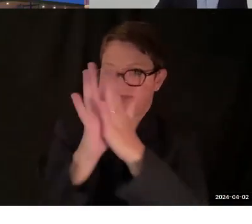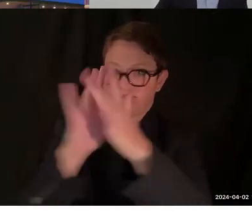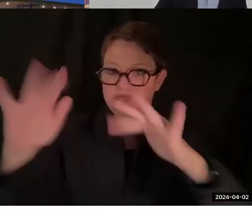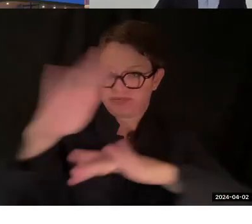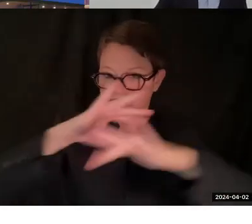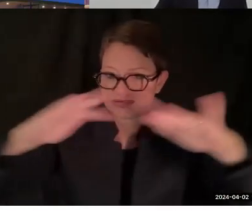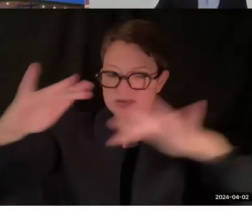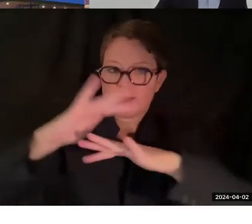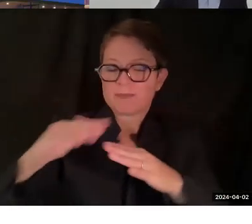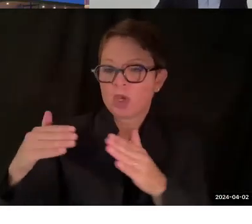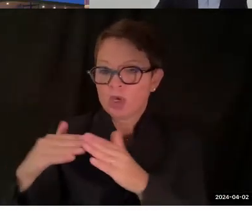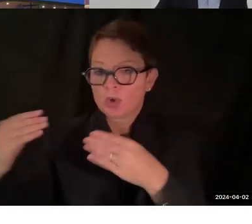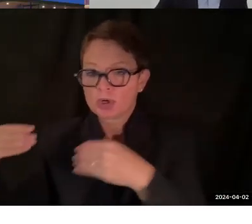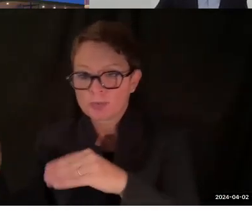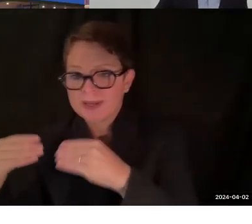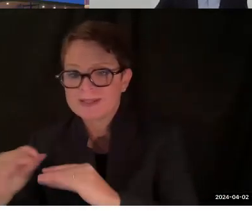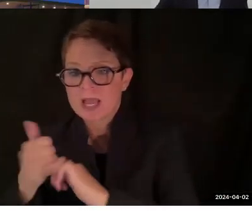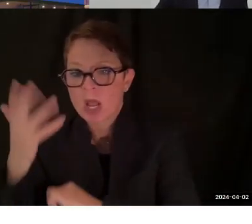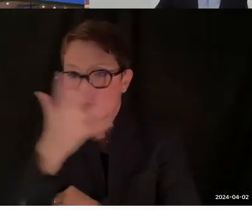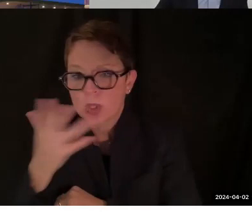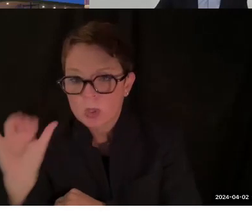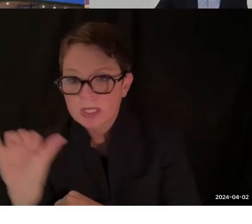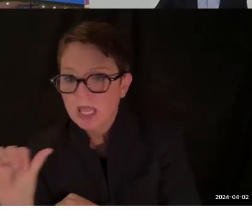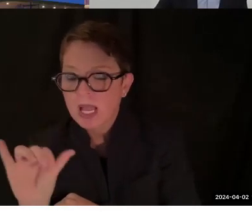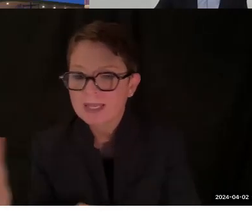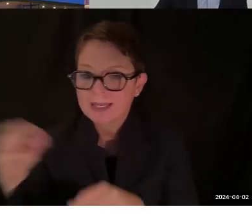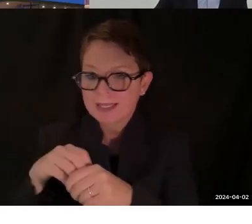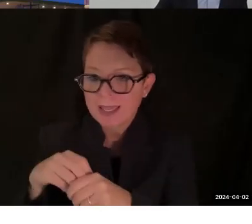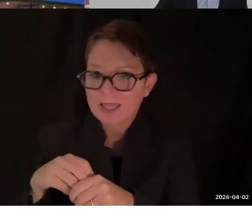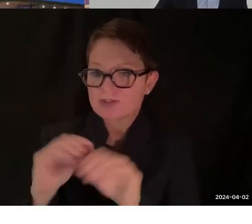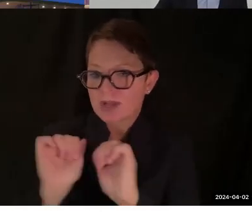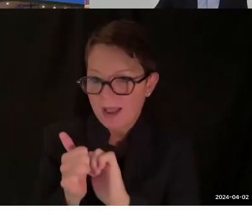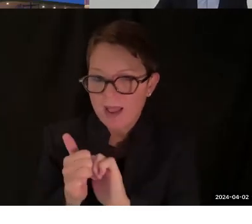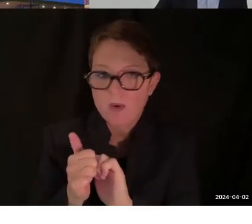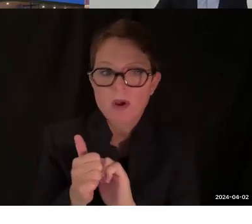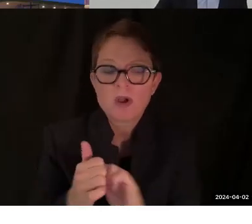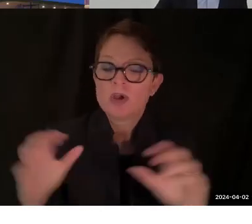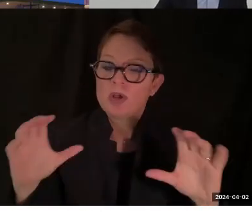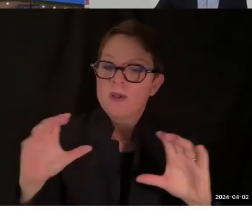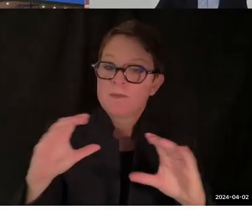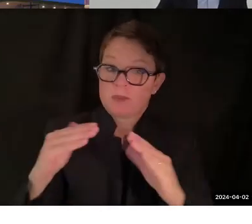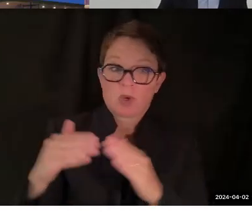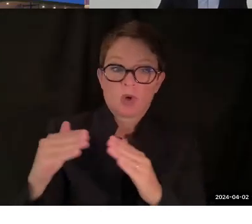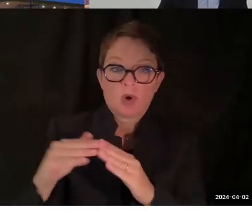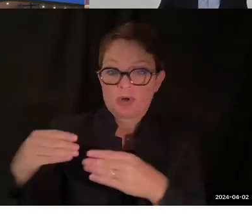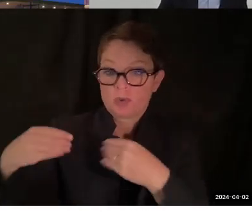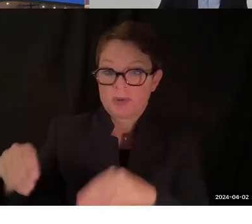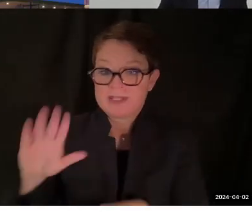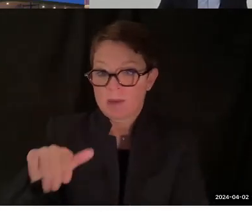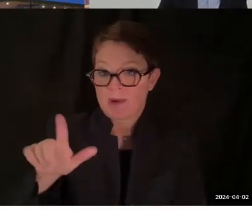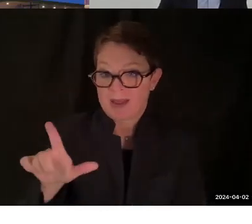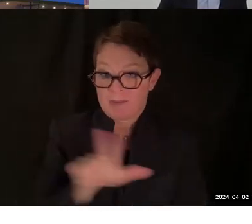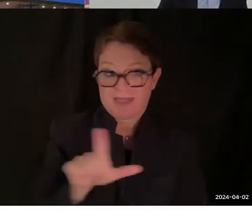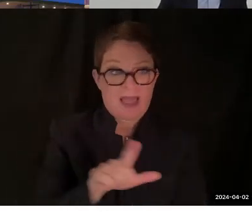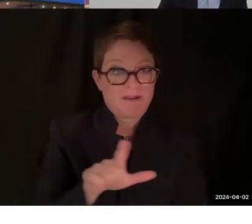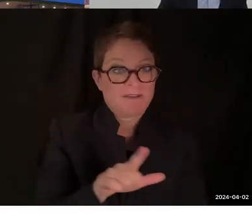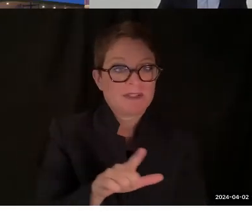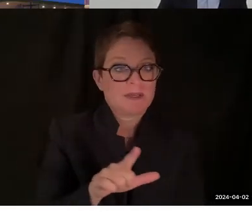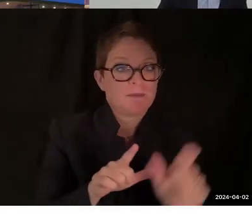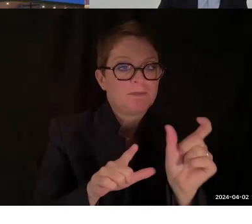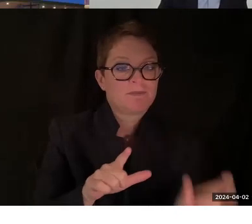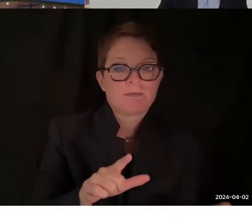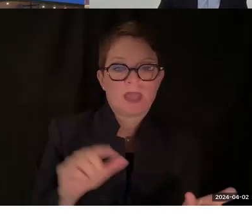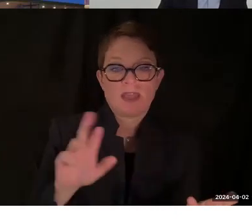of, corner retail and how that would be, engaged. The corner retail that you see at the bottom left of the image and also at